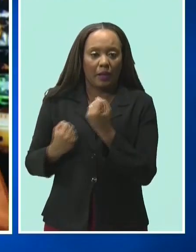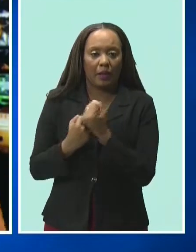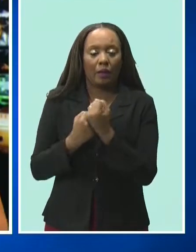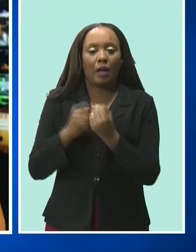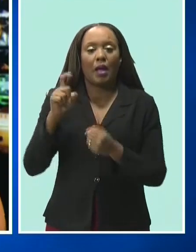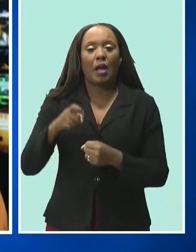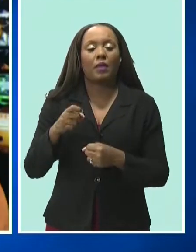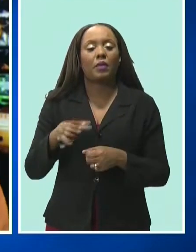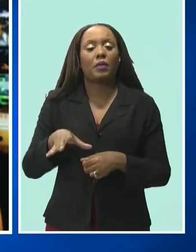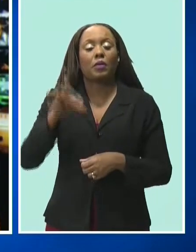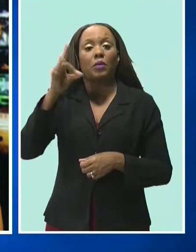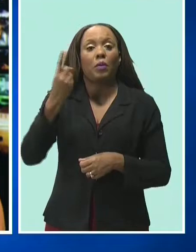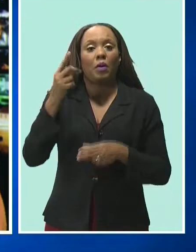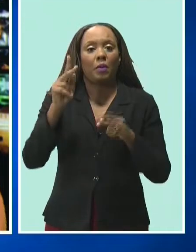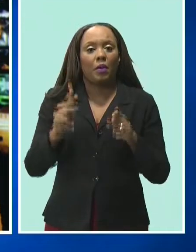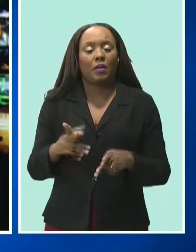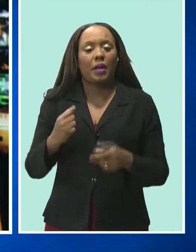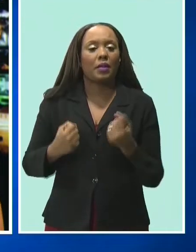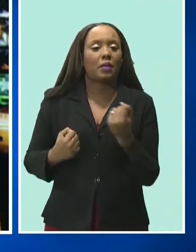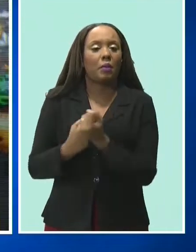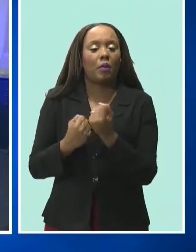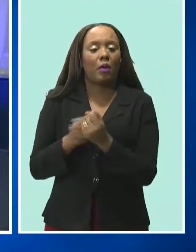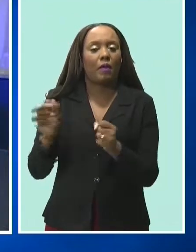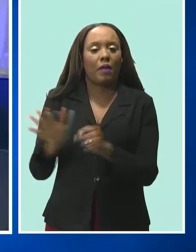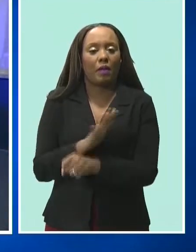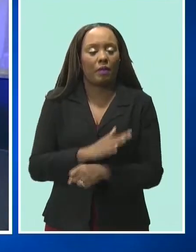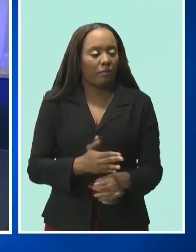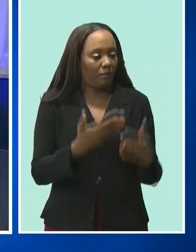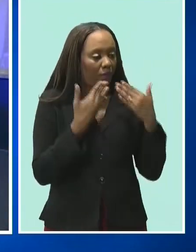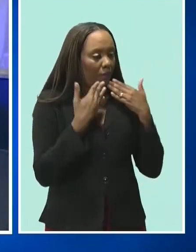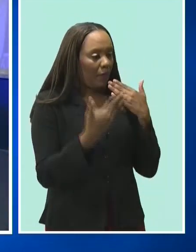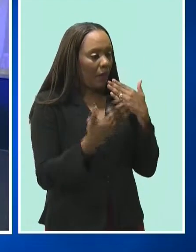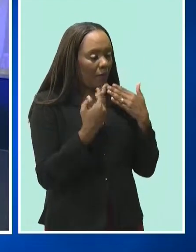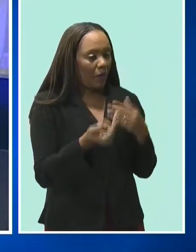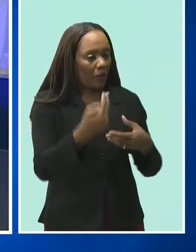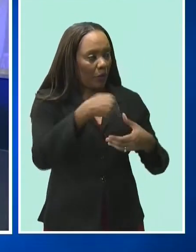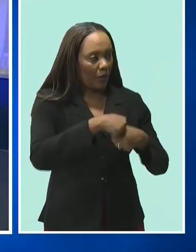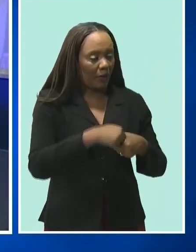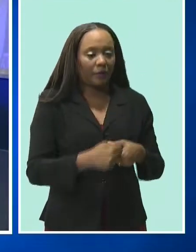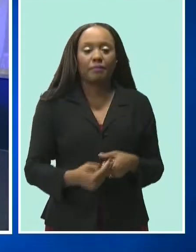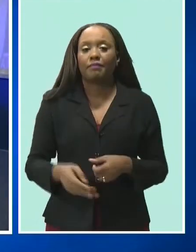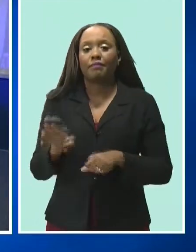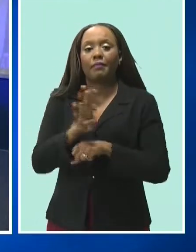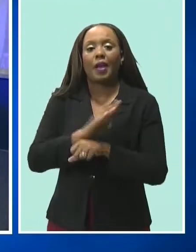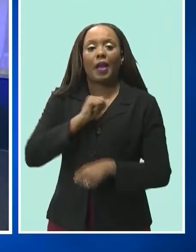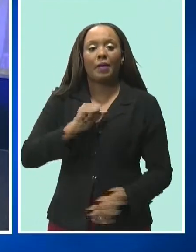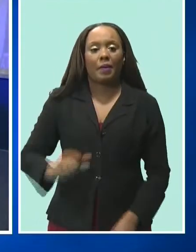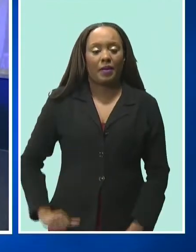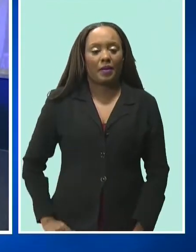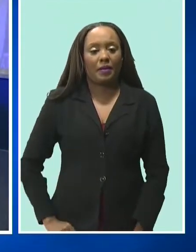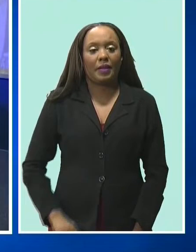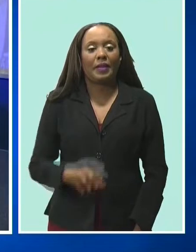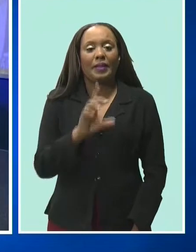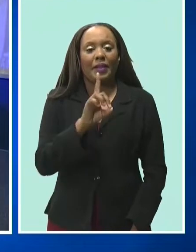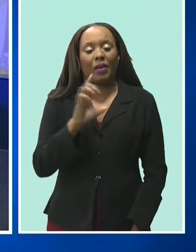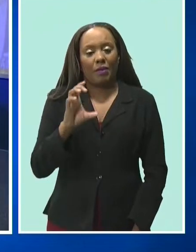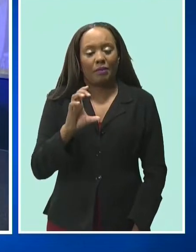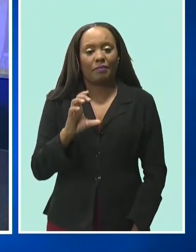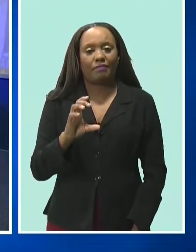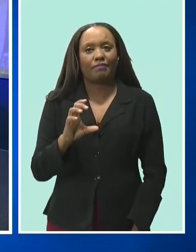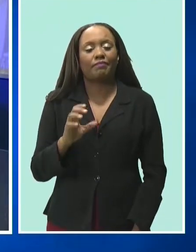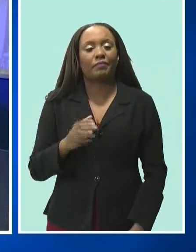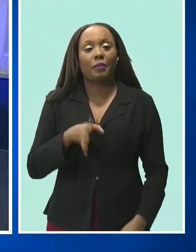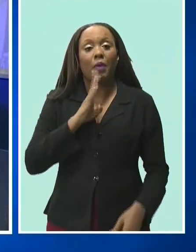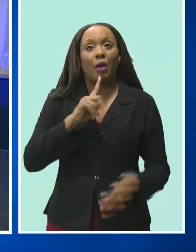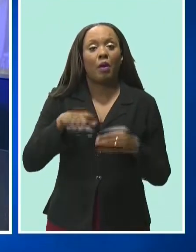candidate and rally behind that one candidate. Indeed. Thank you so much for joining us. That's Barbados Ambassador to CARICOM, David Comachong, speaking